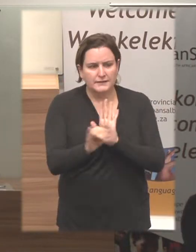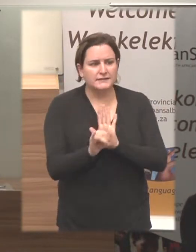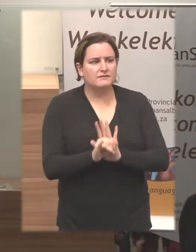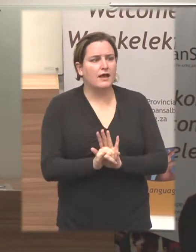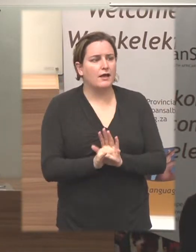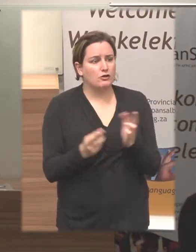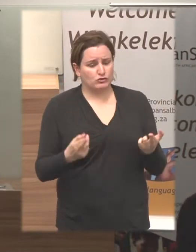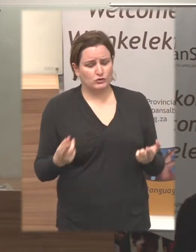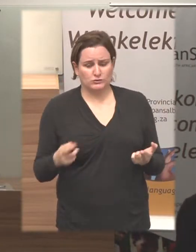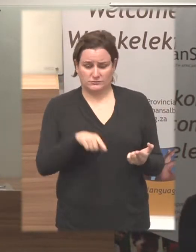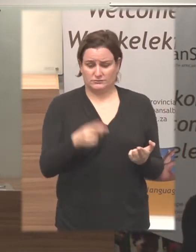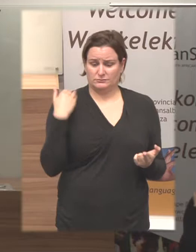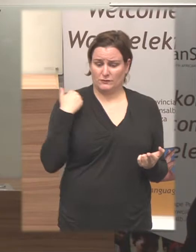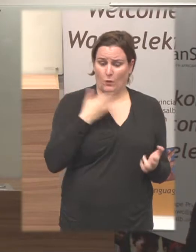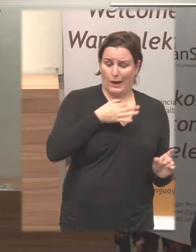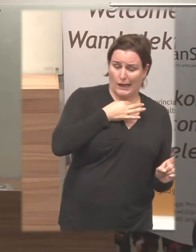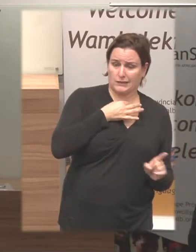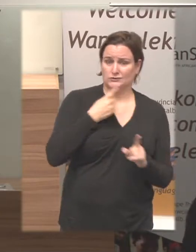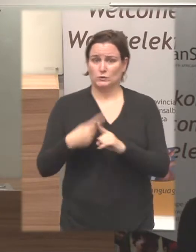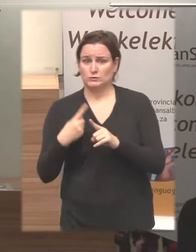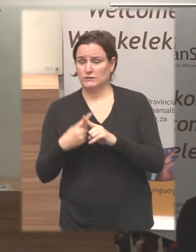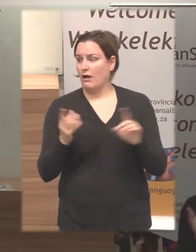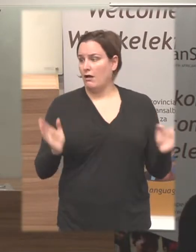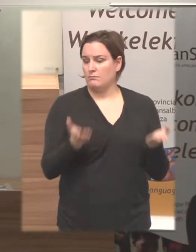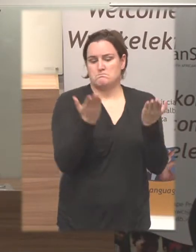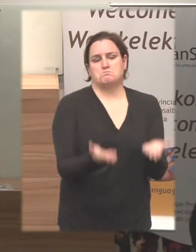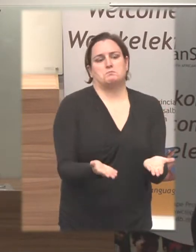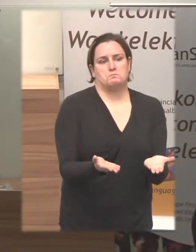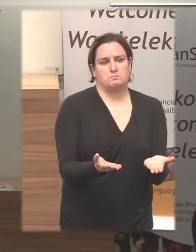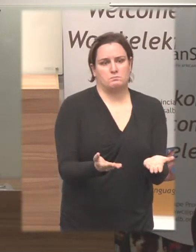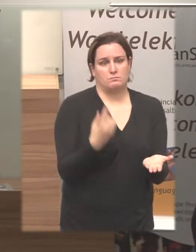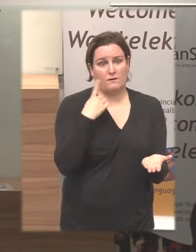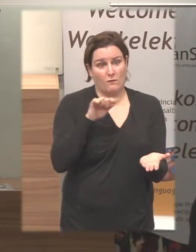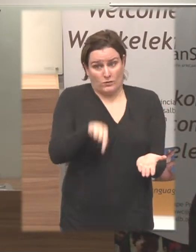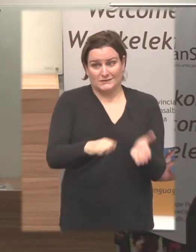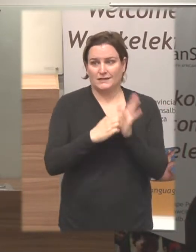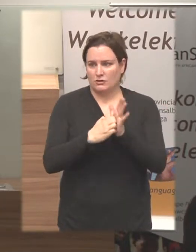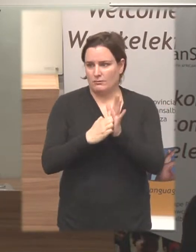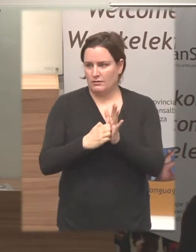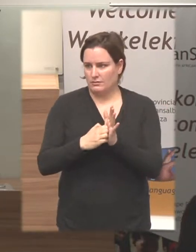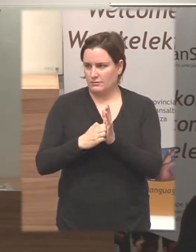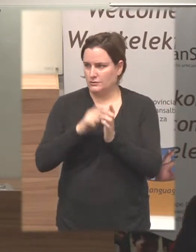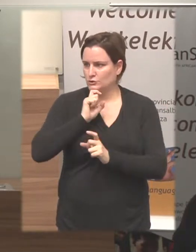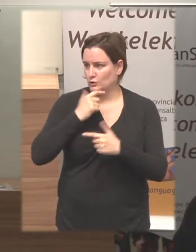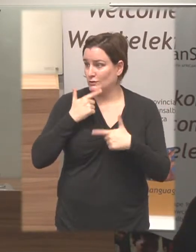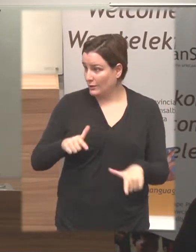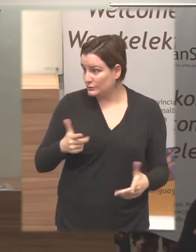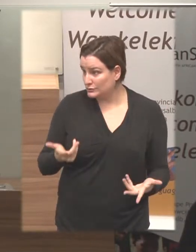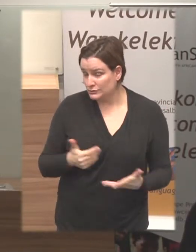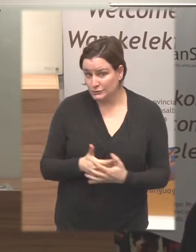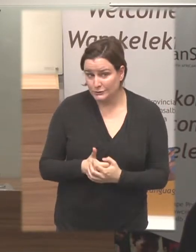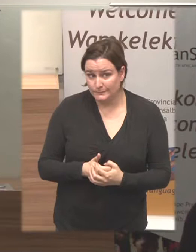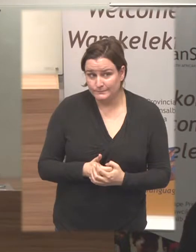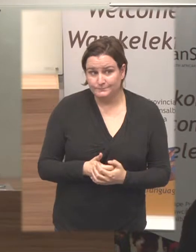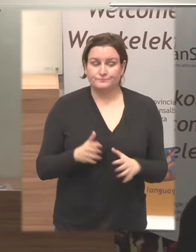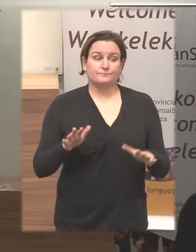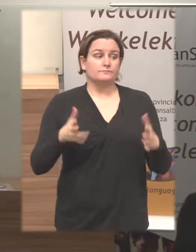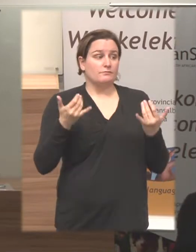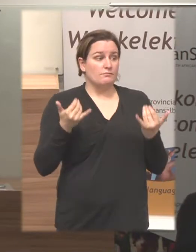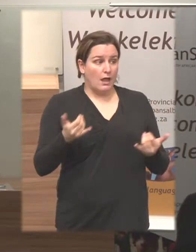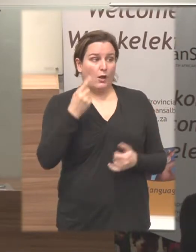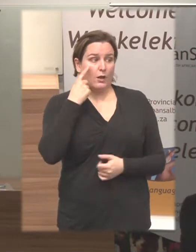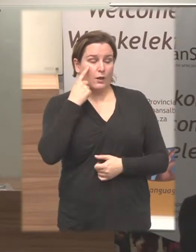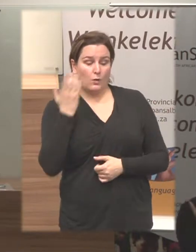named as English and isiXhosa in that particular example of language use. If we look at the one on